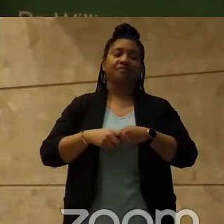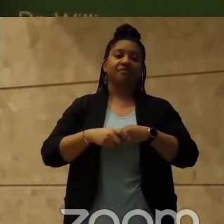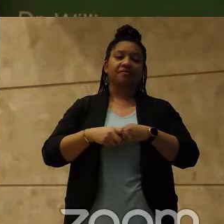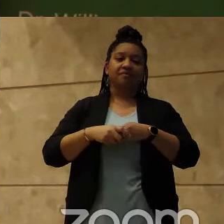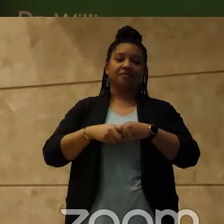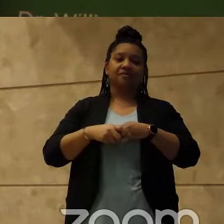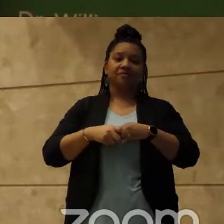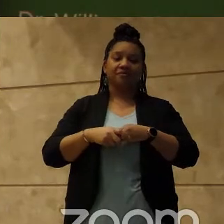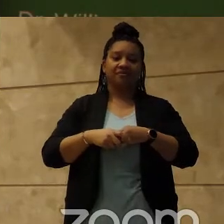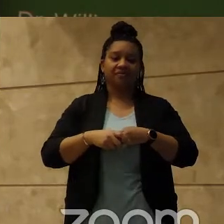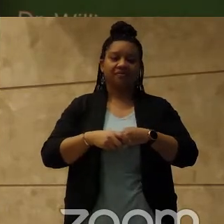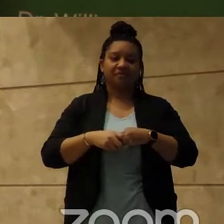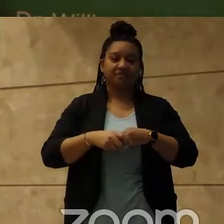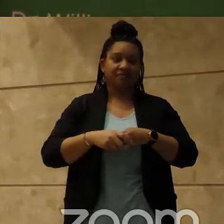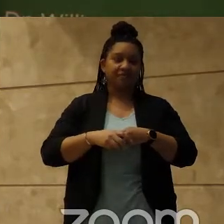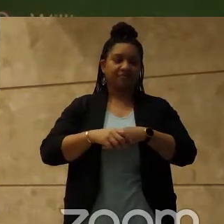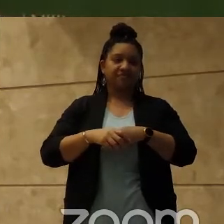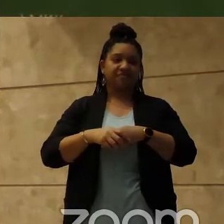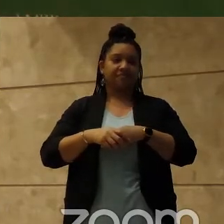She thinks she's ready.